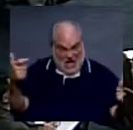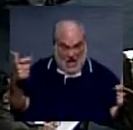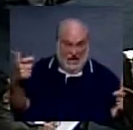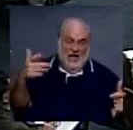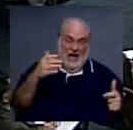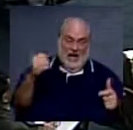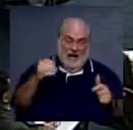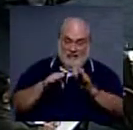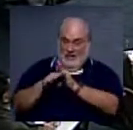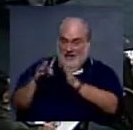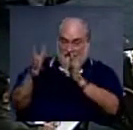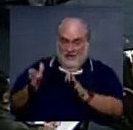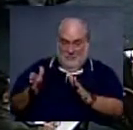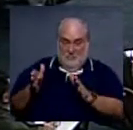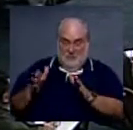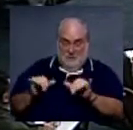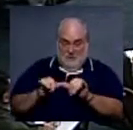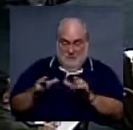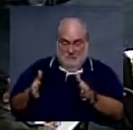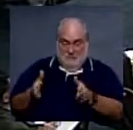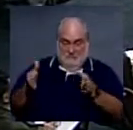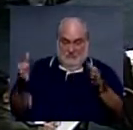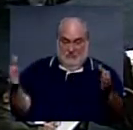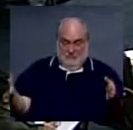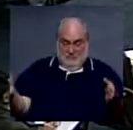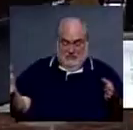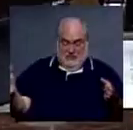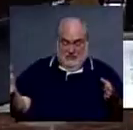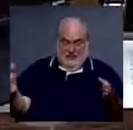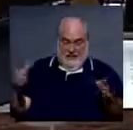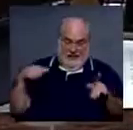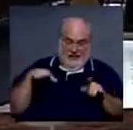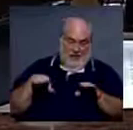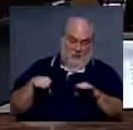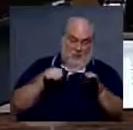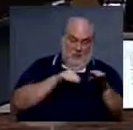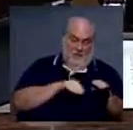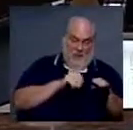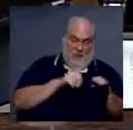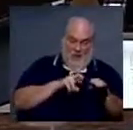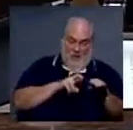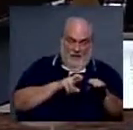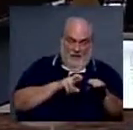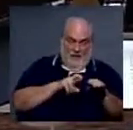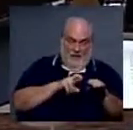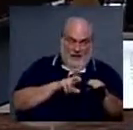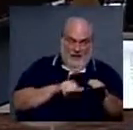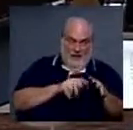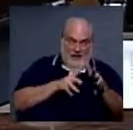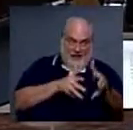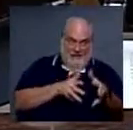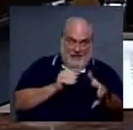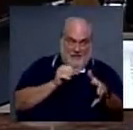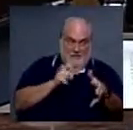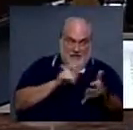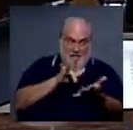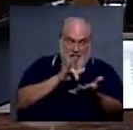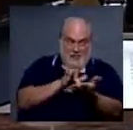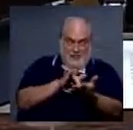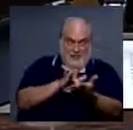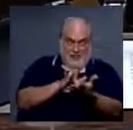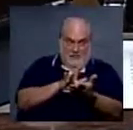the developer had to widen that street and move it over. And that's where it's leaving the box like in the middle of the